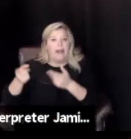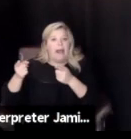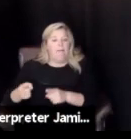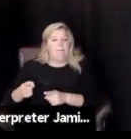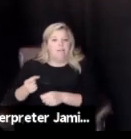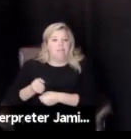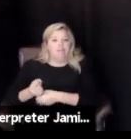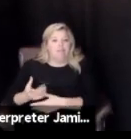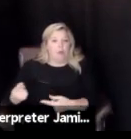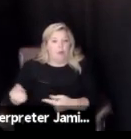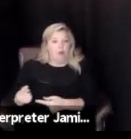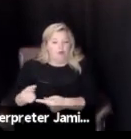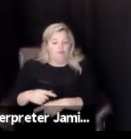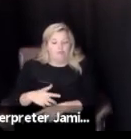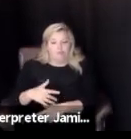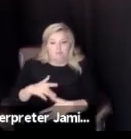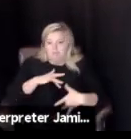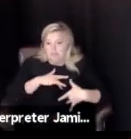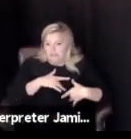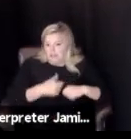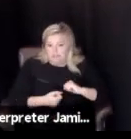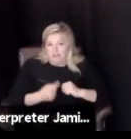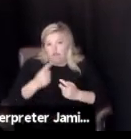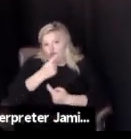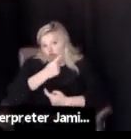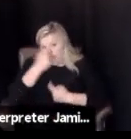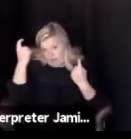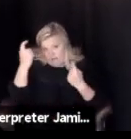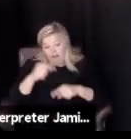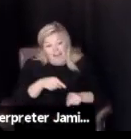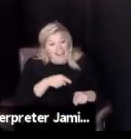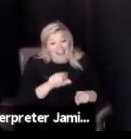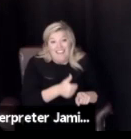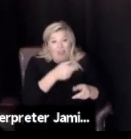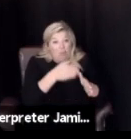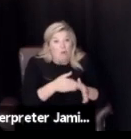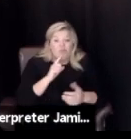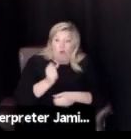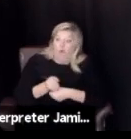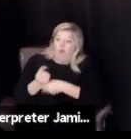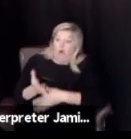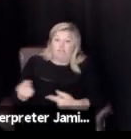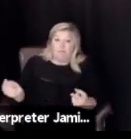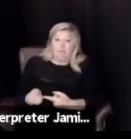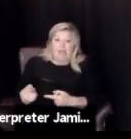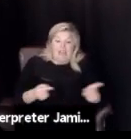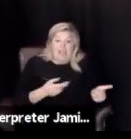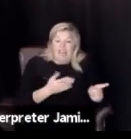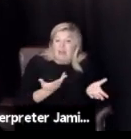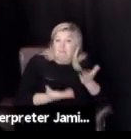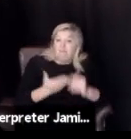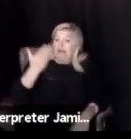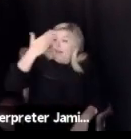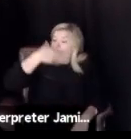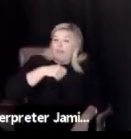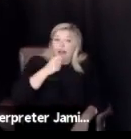devastated, traumatized, while the other goes on and may not even realize, or unwilling to